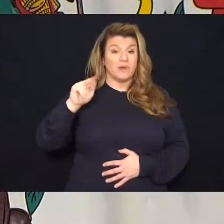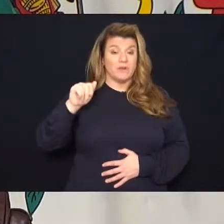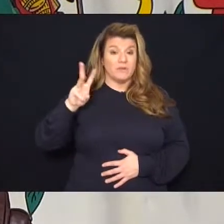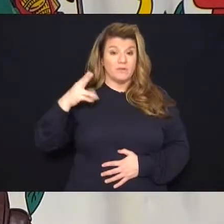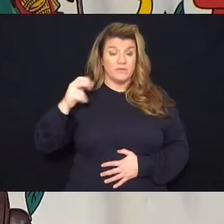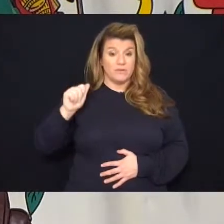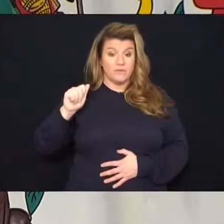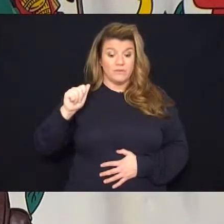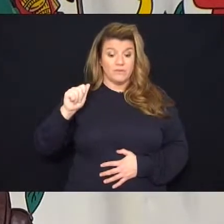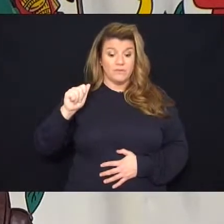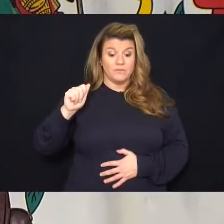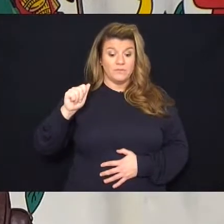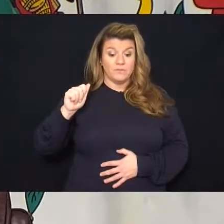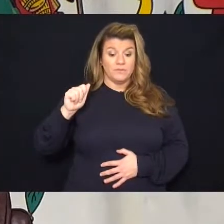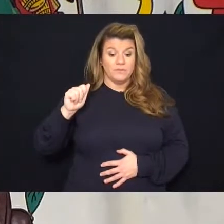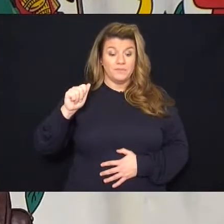County.